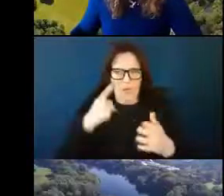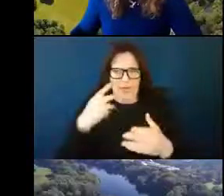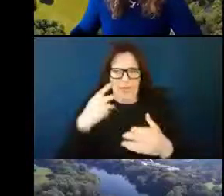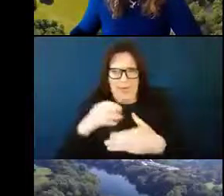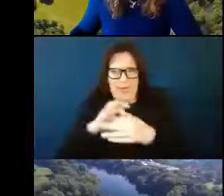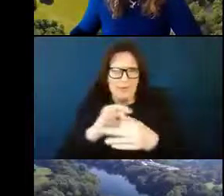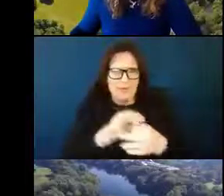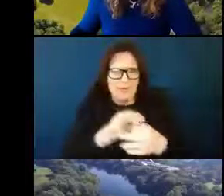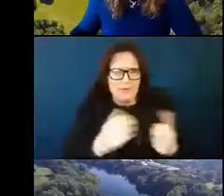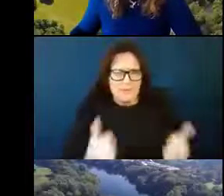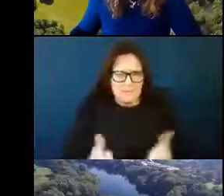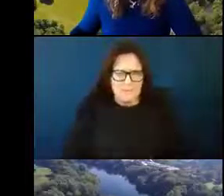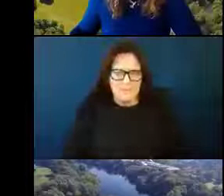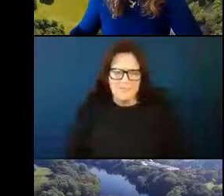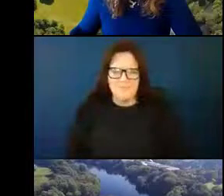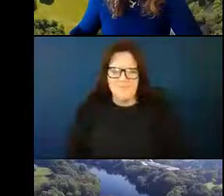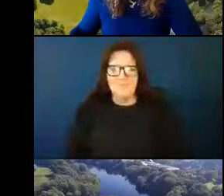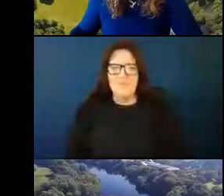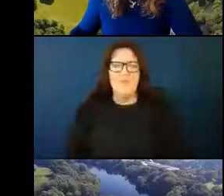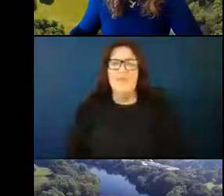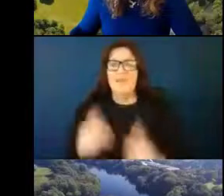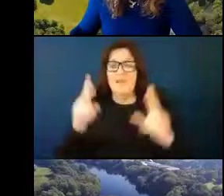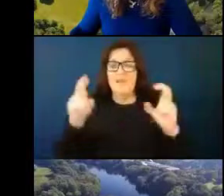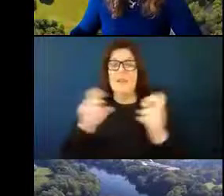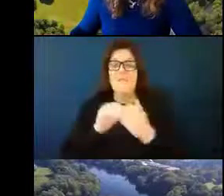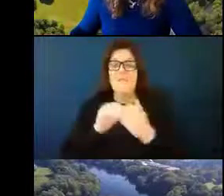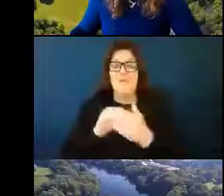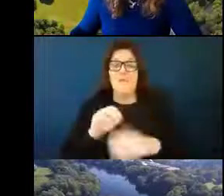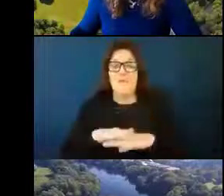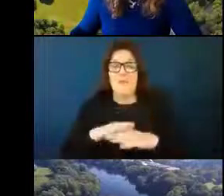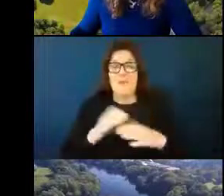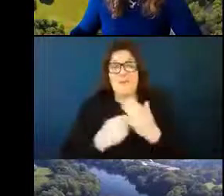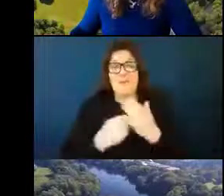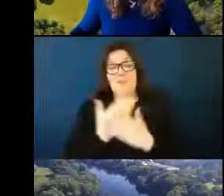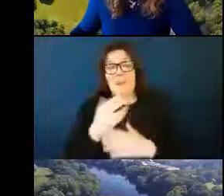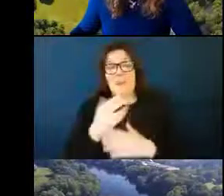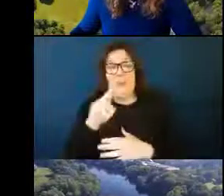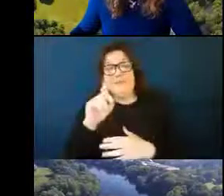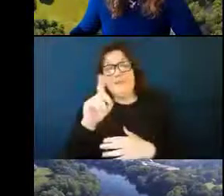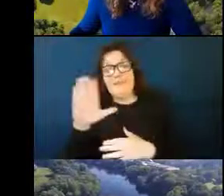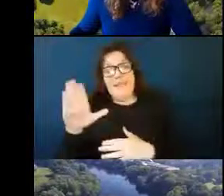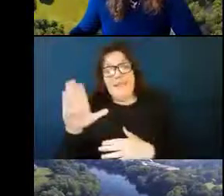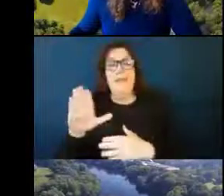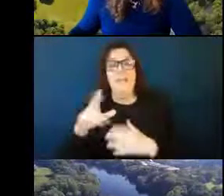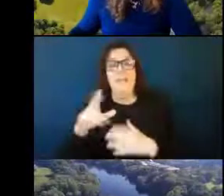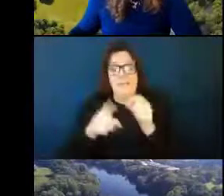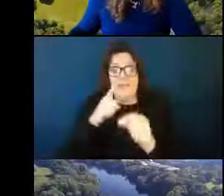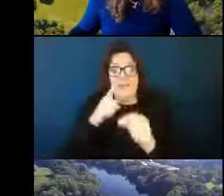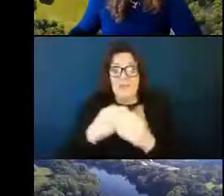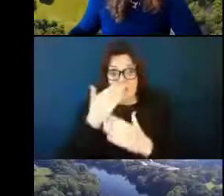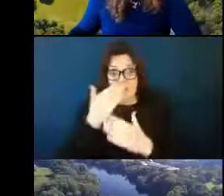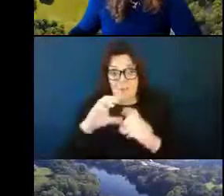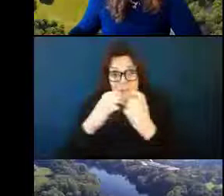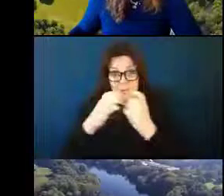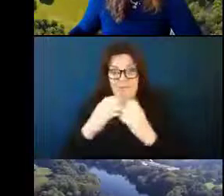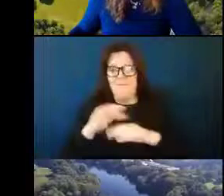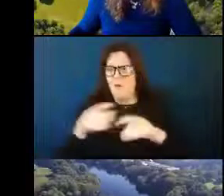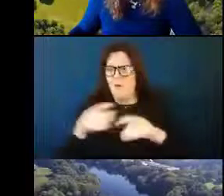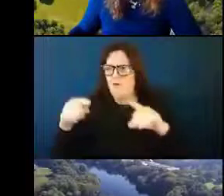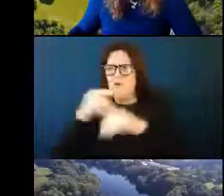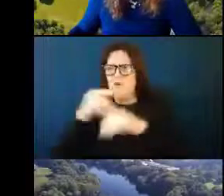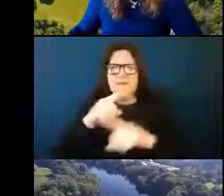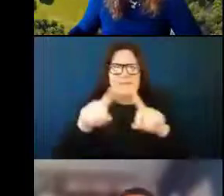engagement. So the title that I have for you is Developing UDL Professional Learning Communities to Enhance